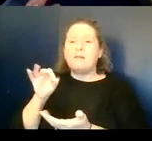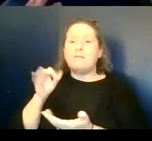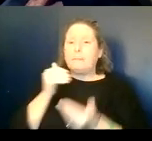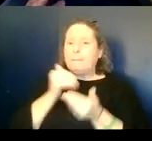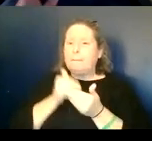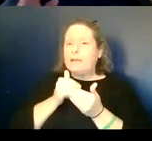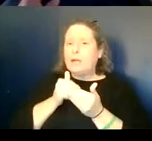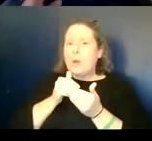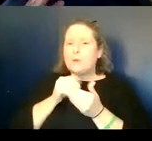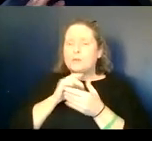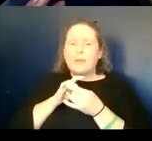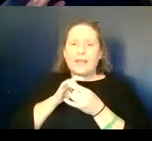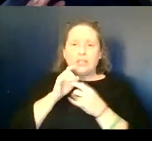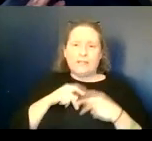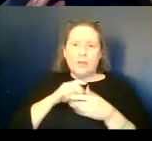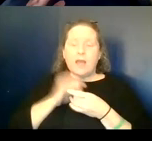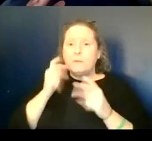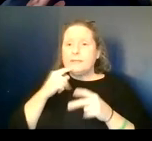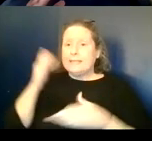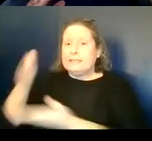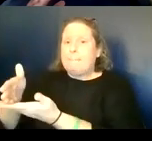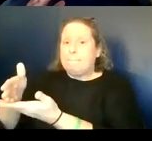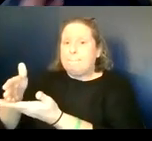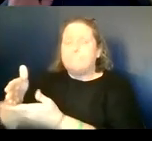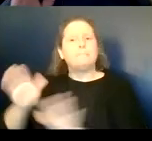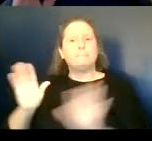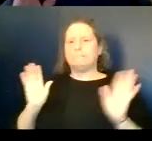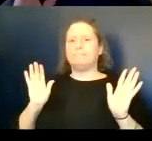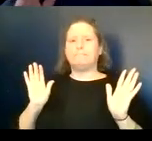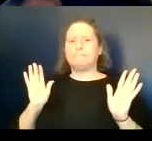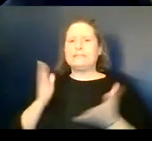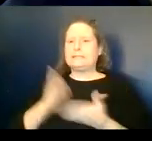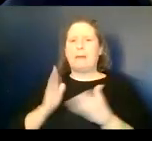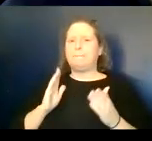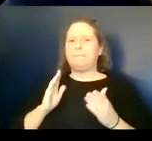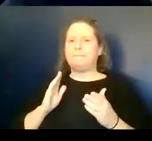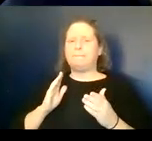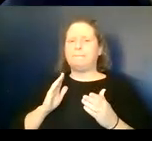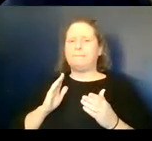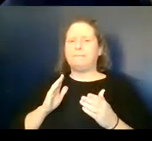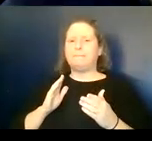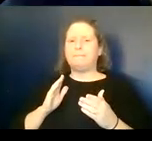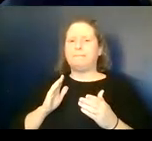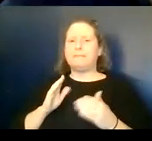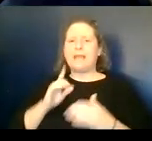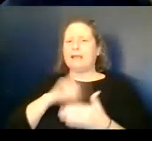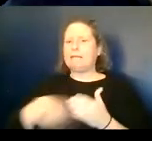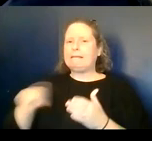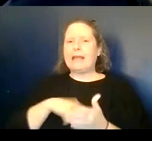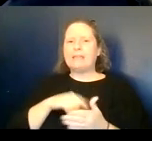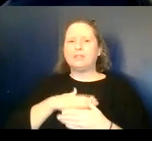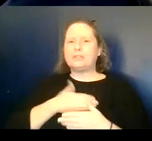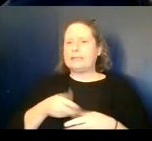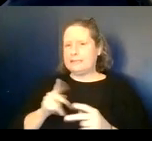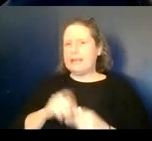says stop, this is just stop right in there. Right. Yeah, that's That's a all. great point. Yeah, thanks,